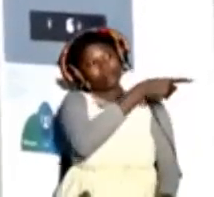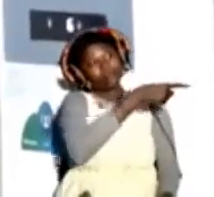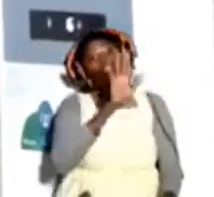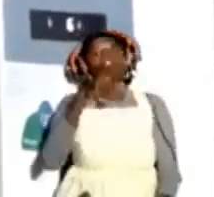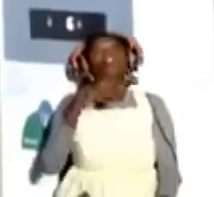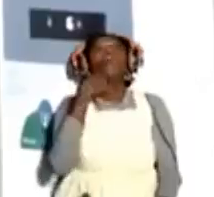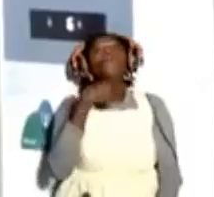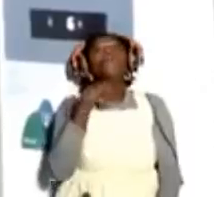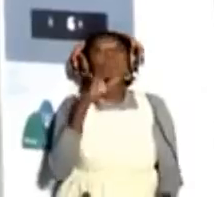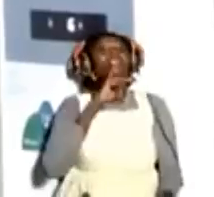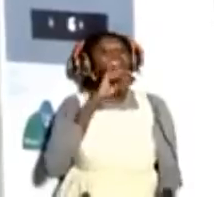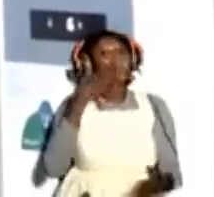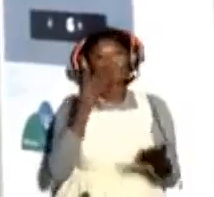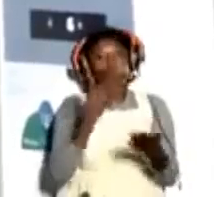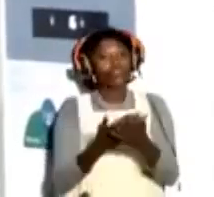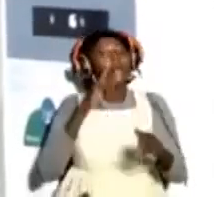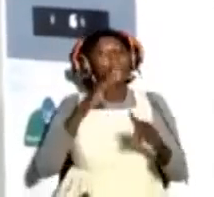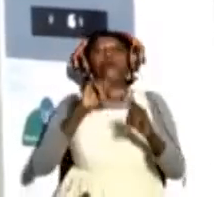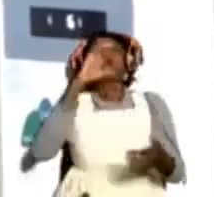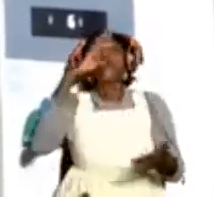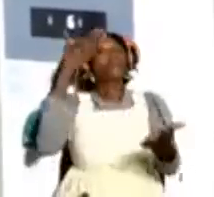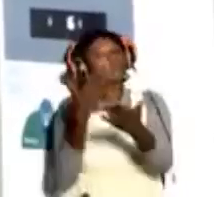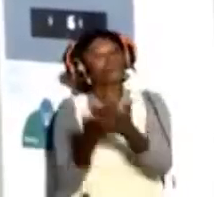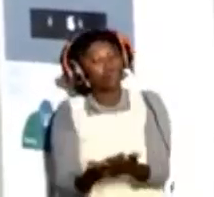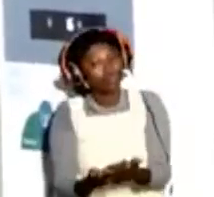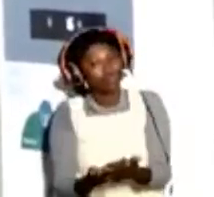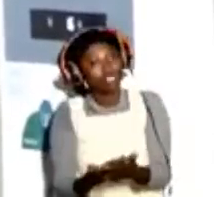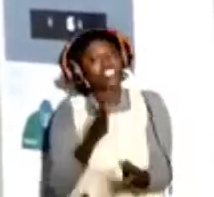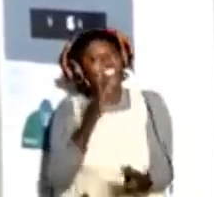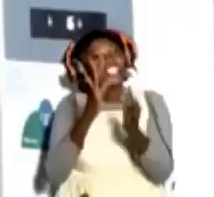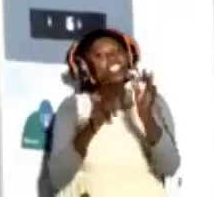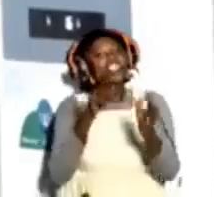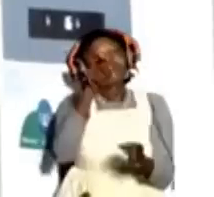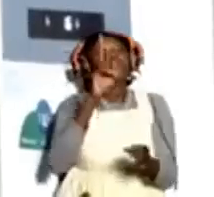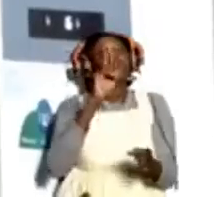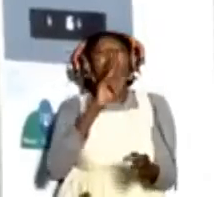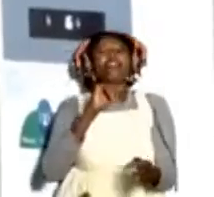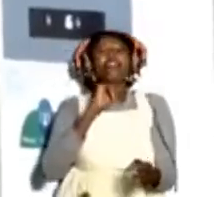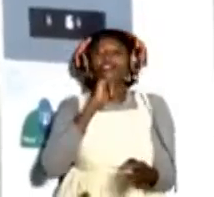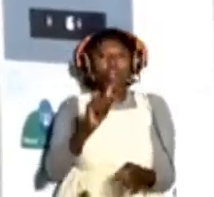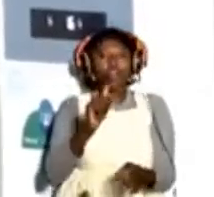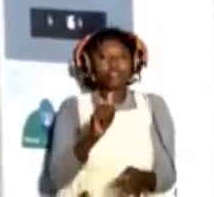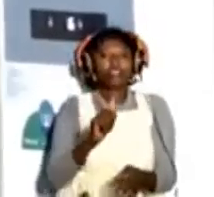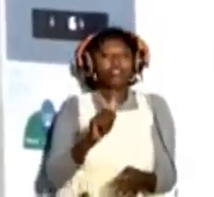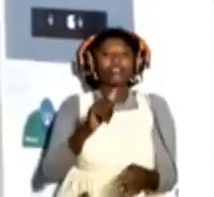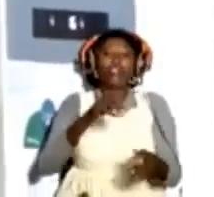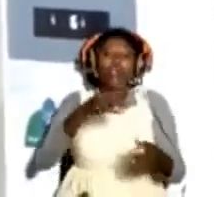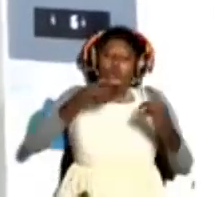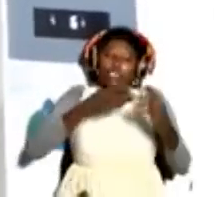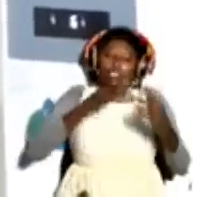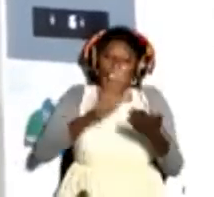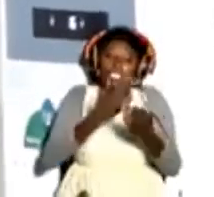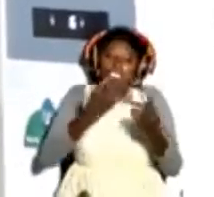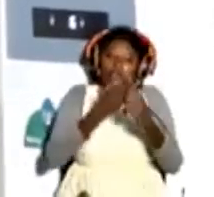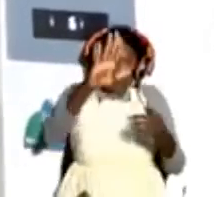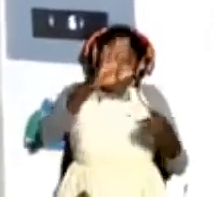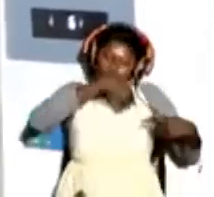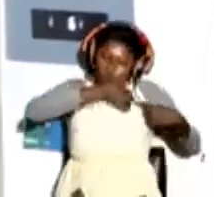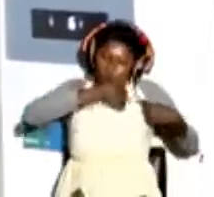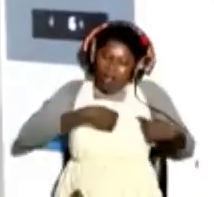Your voice is wonderful, but it's not good when it does not convey your heart.